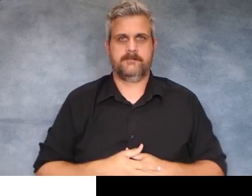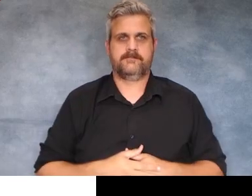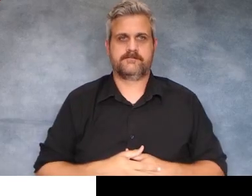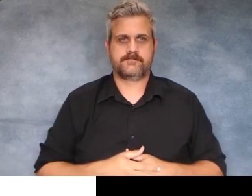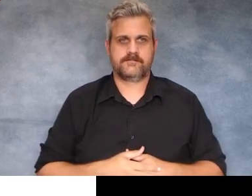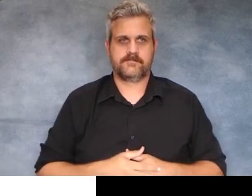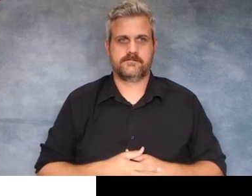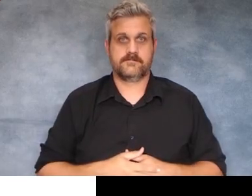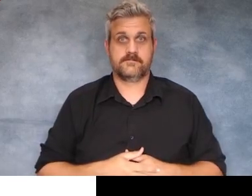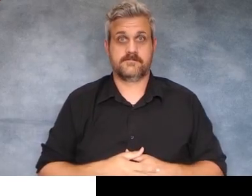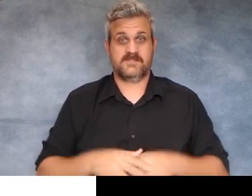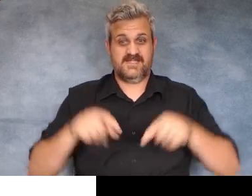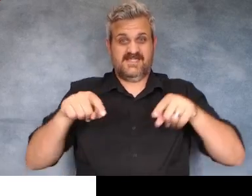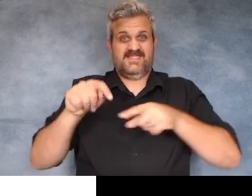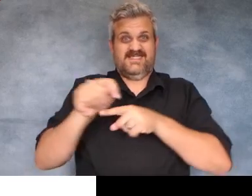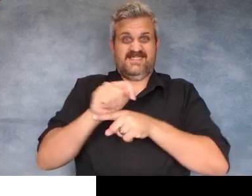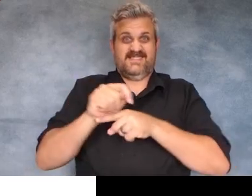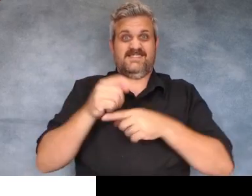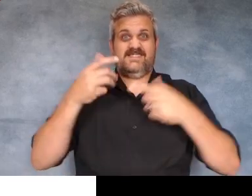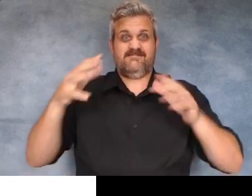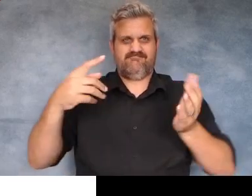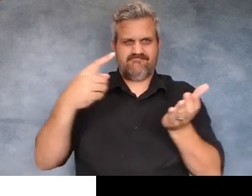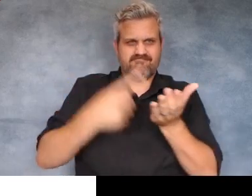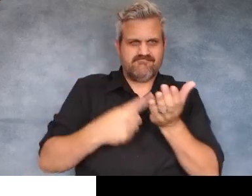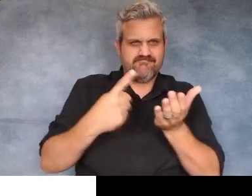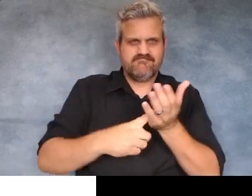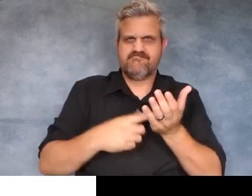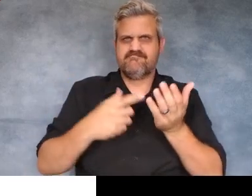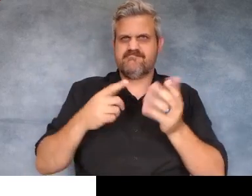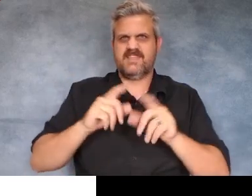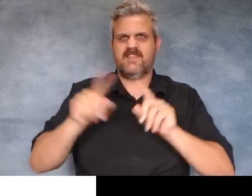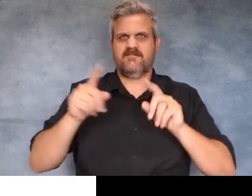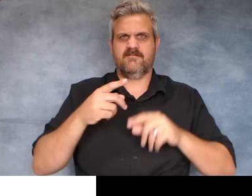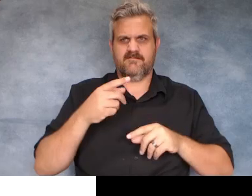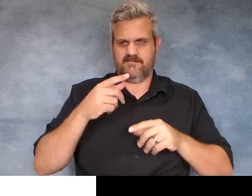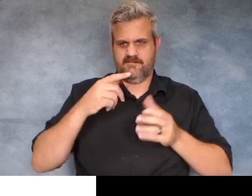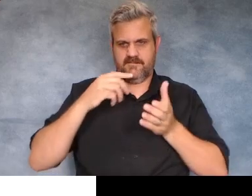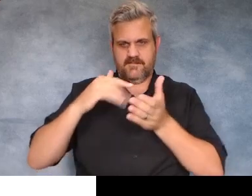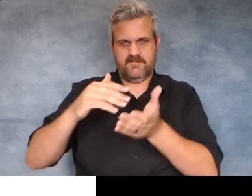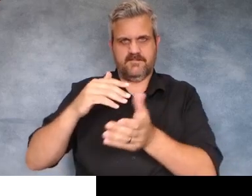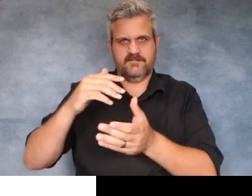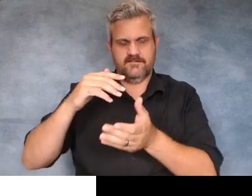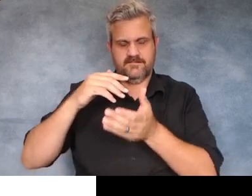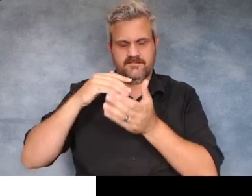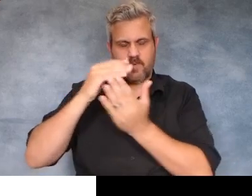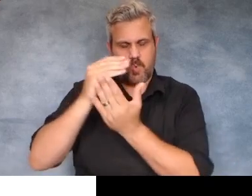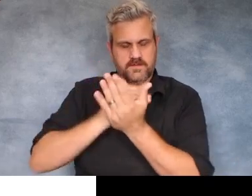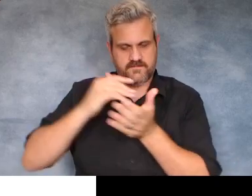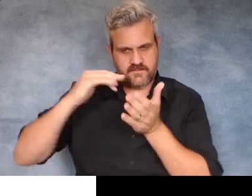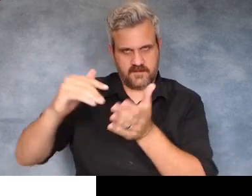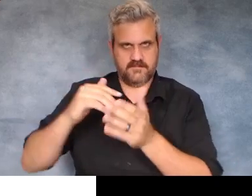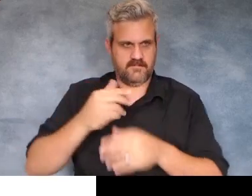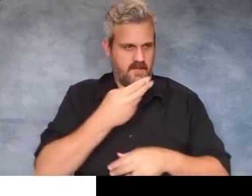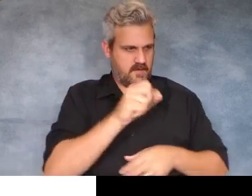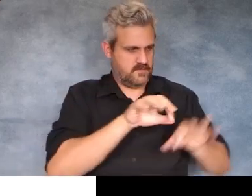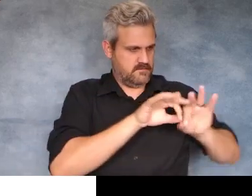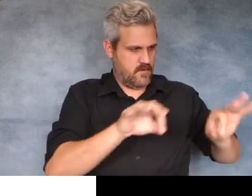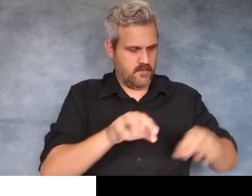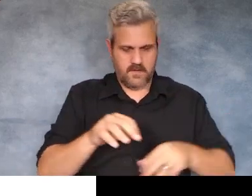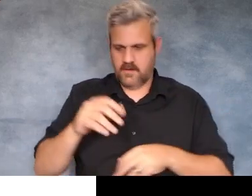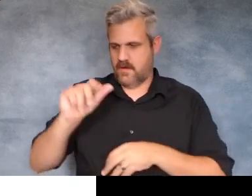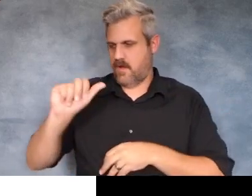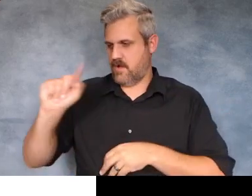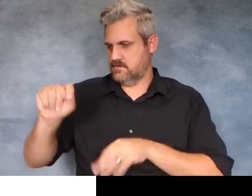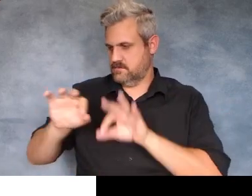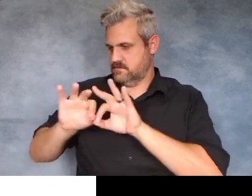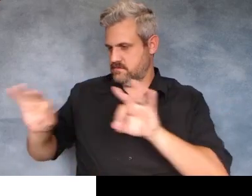In this module, we discuss the differences in the courses of study, regular and alternative high school diplomas, and how to plan for the student's life after